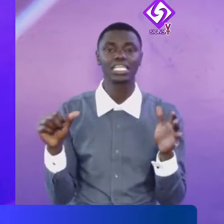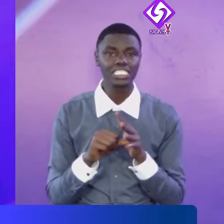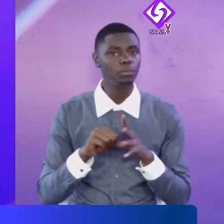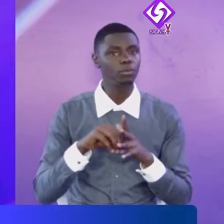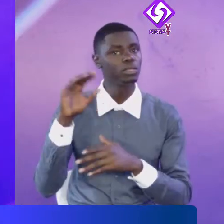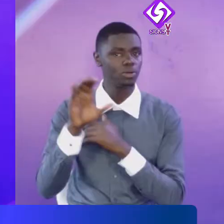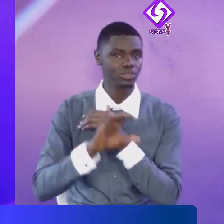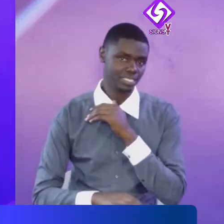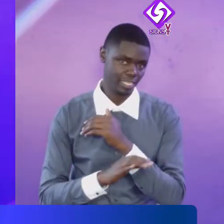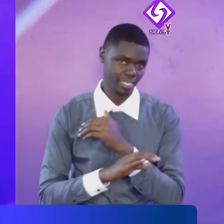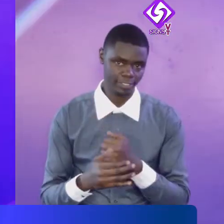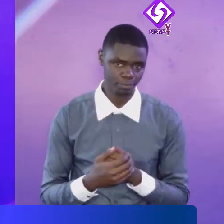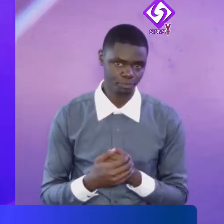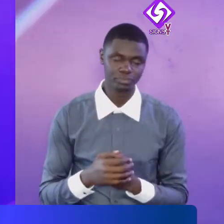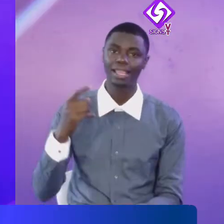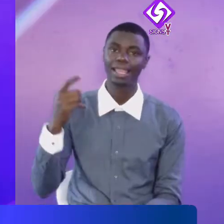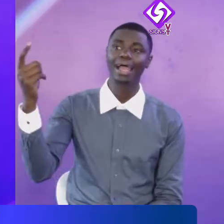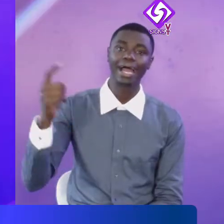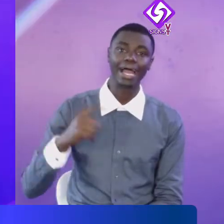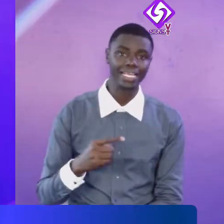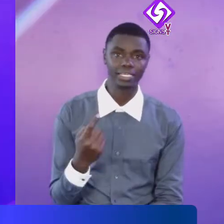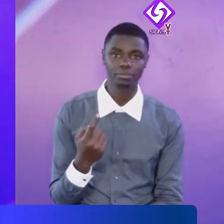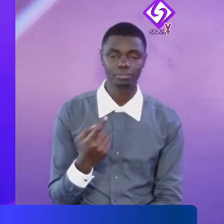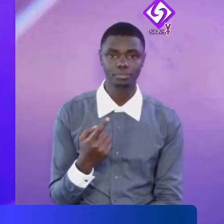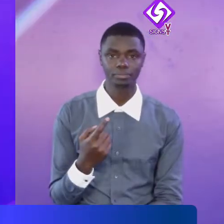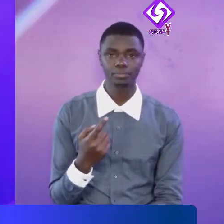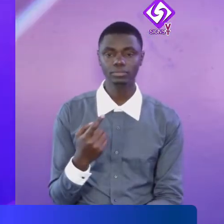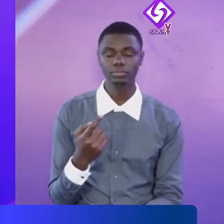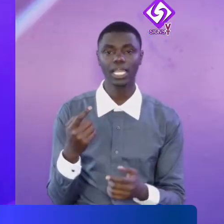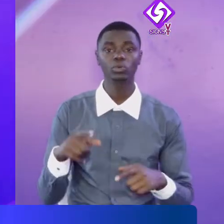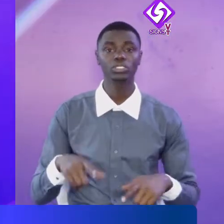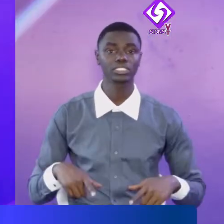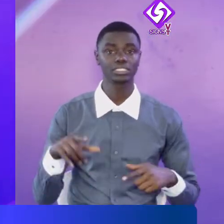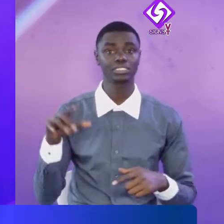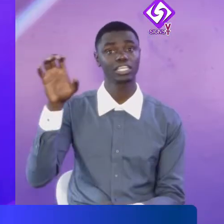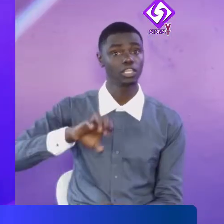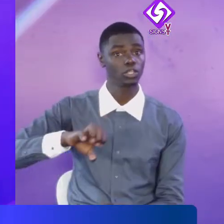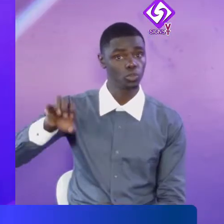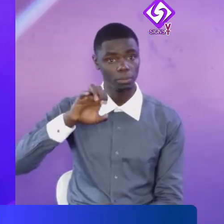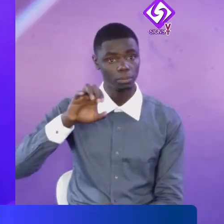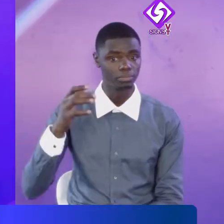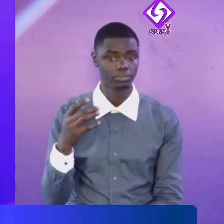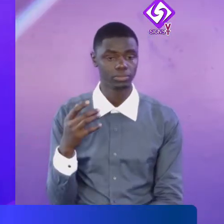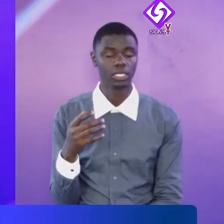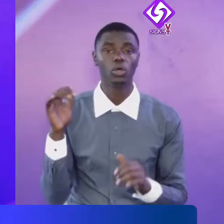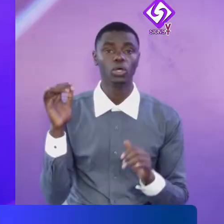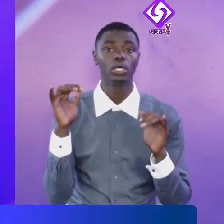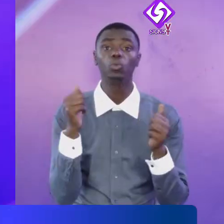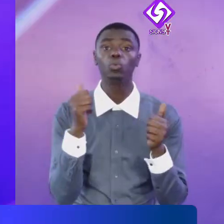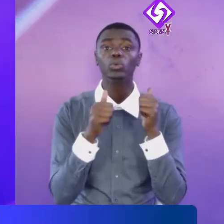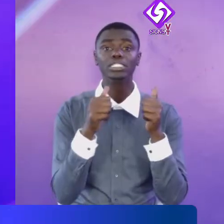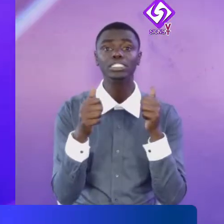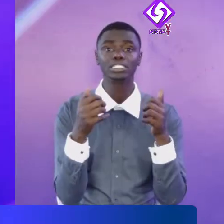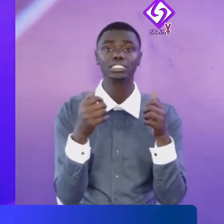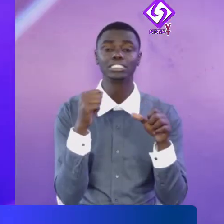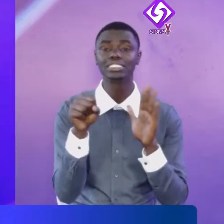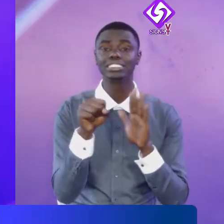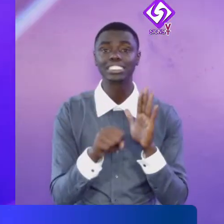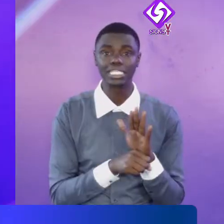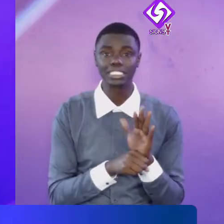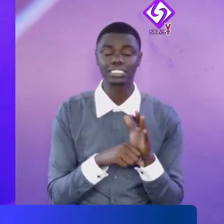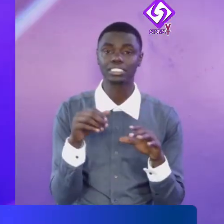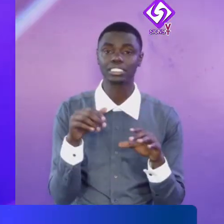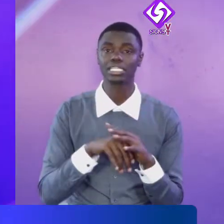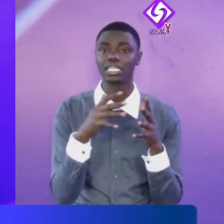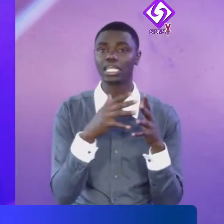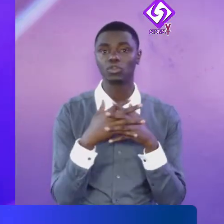there. I came out with the software when I was living in Europe. On which state in the US can you be happy depending on the dynamics? For